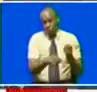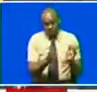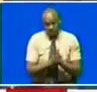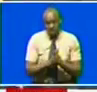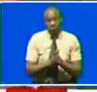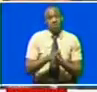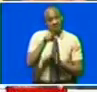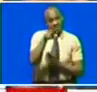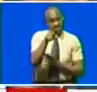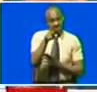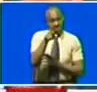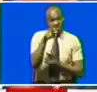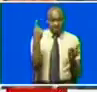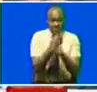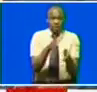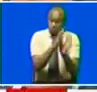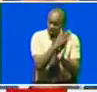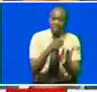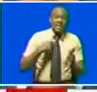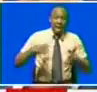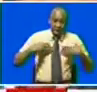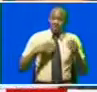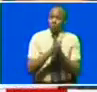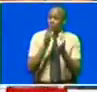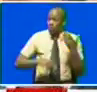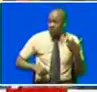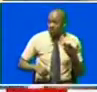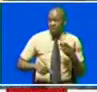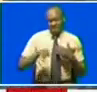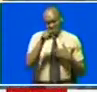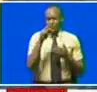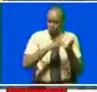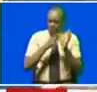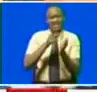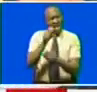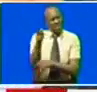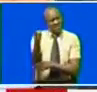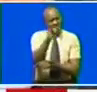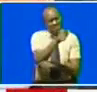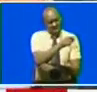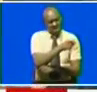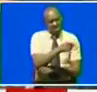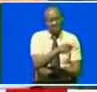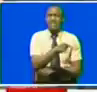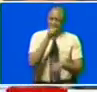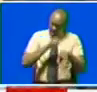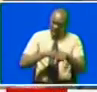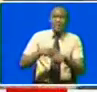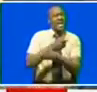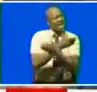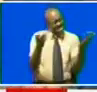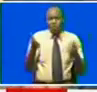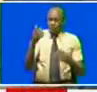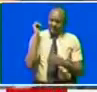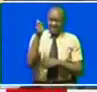seal roads. And I'm happy again because some of the projects which you go to any part of the